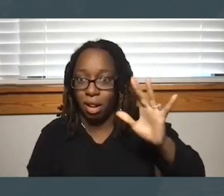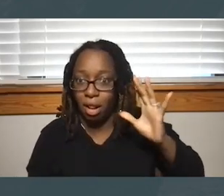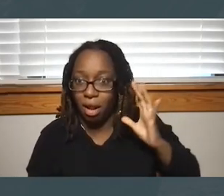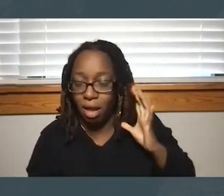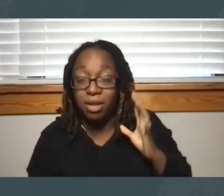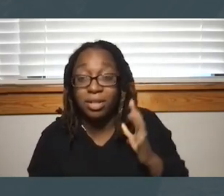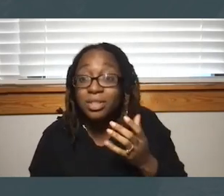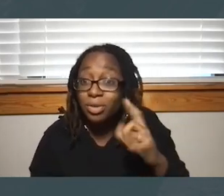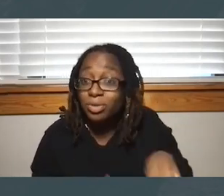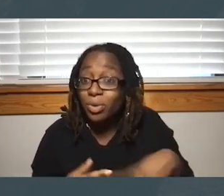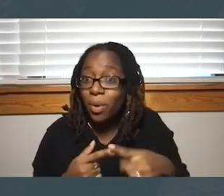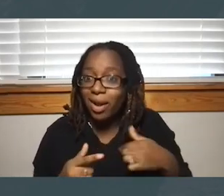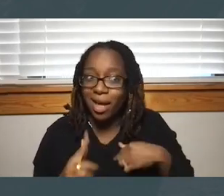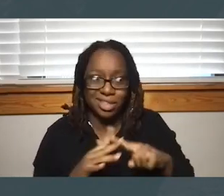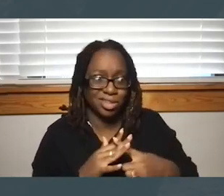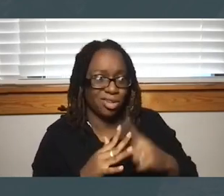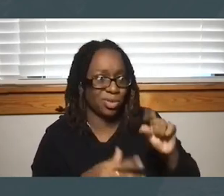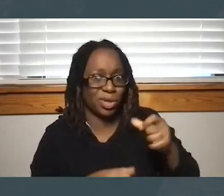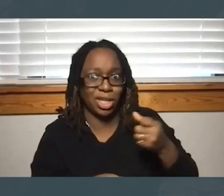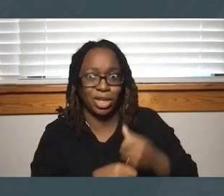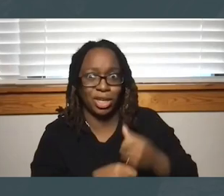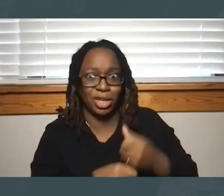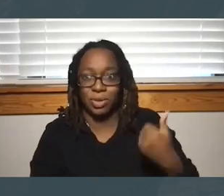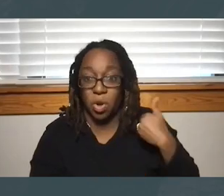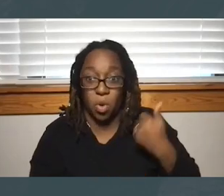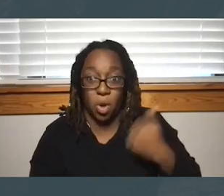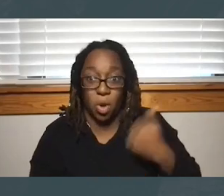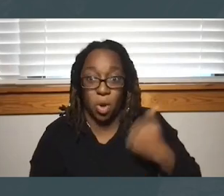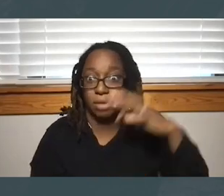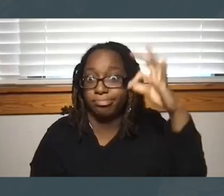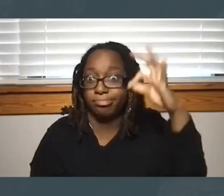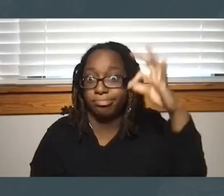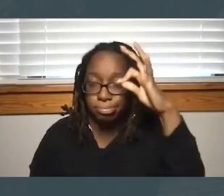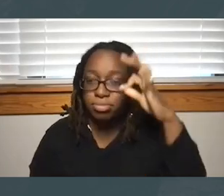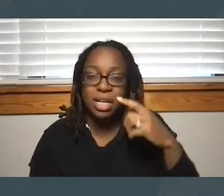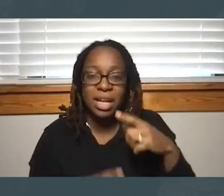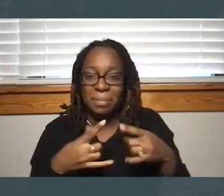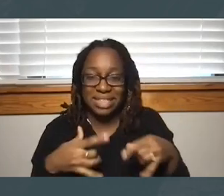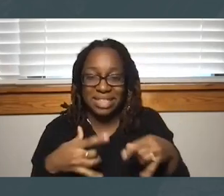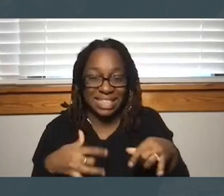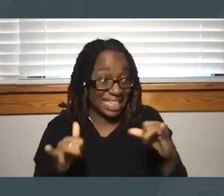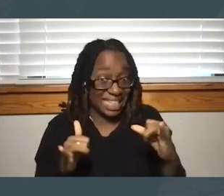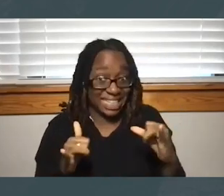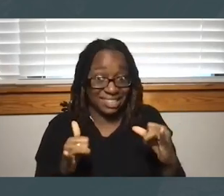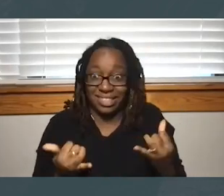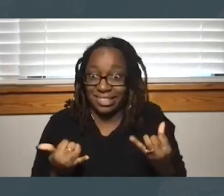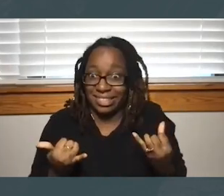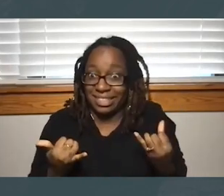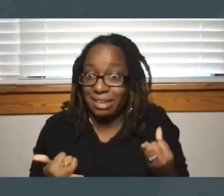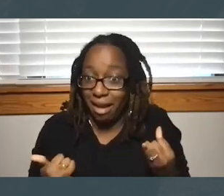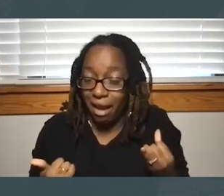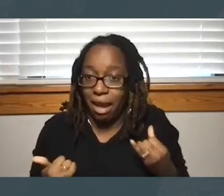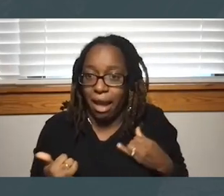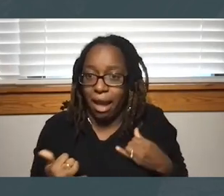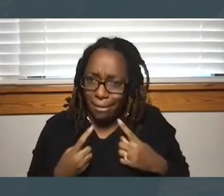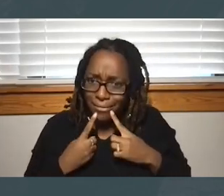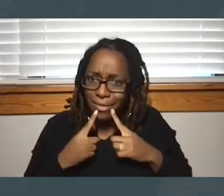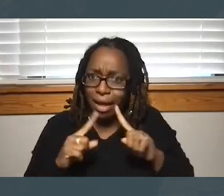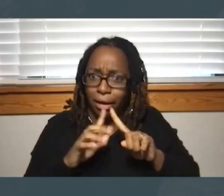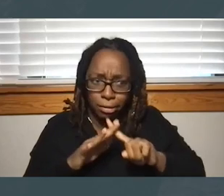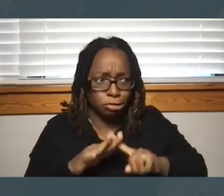for almost 20 years, I it's only today that I am